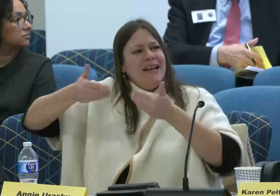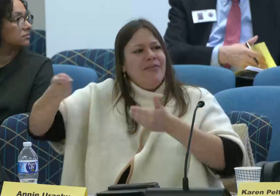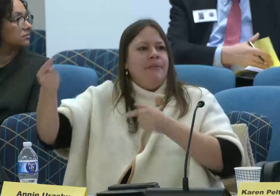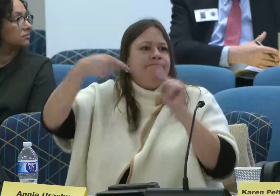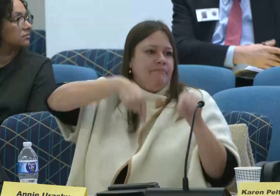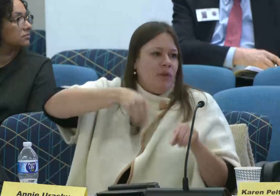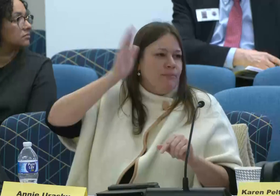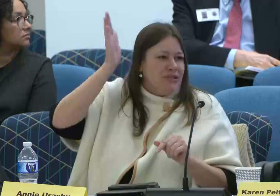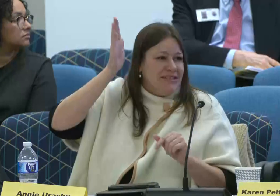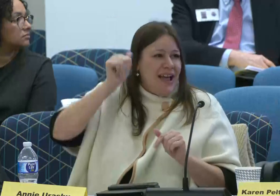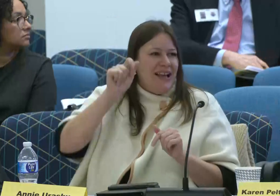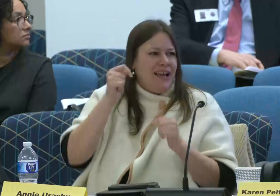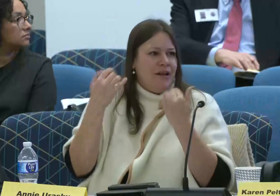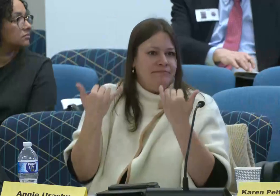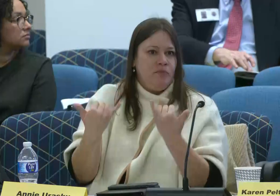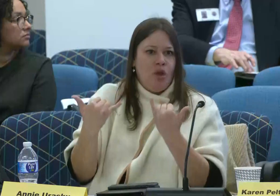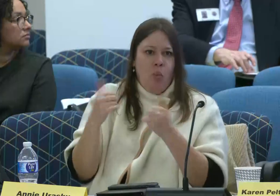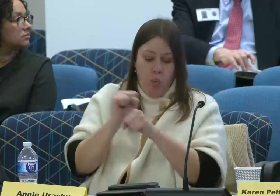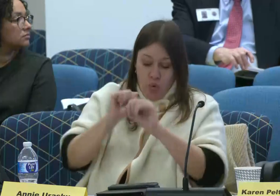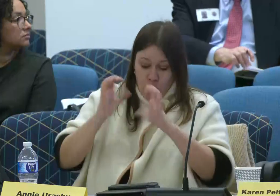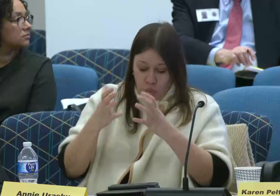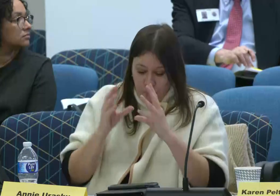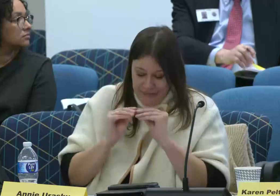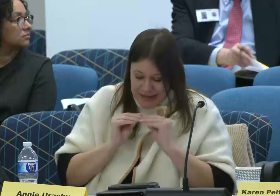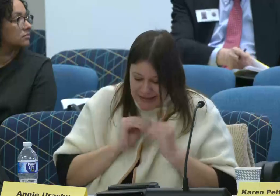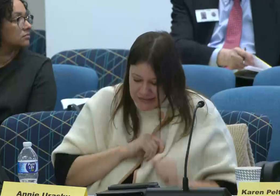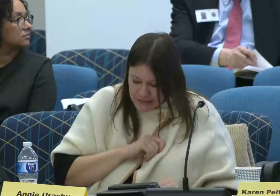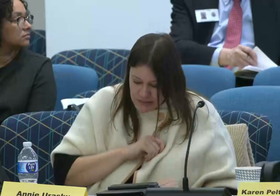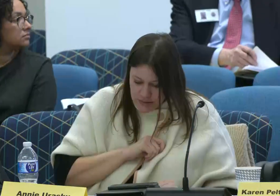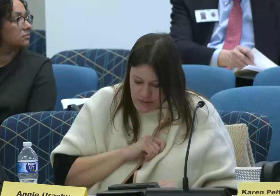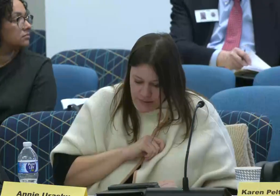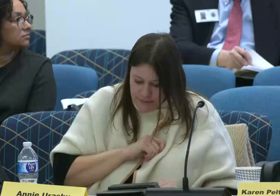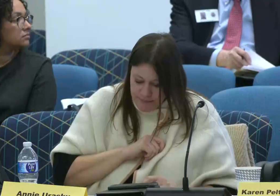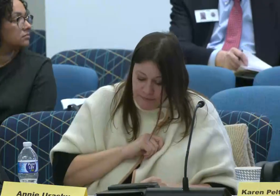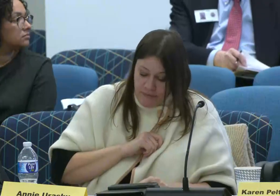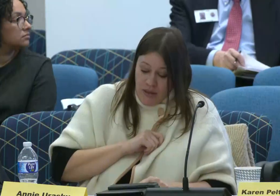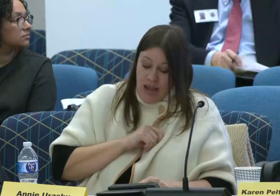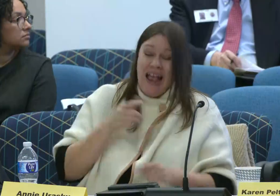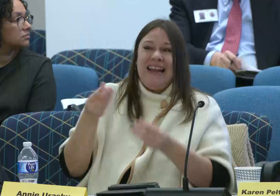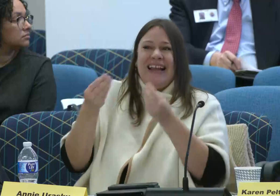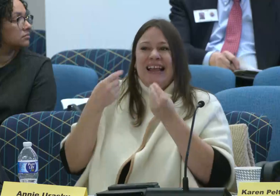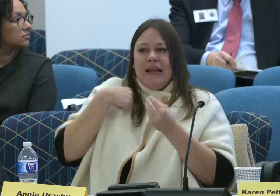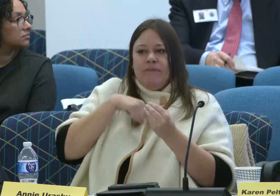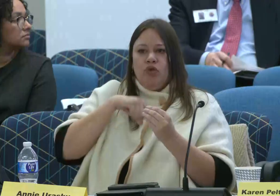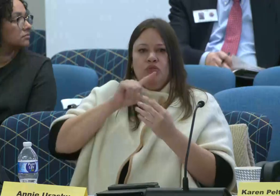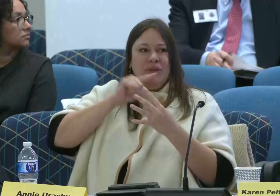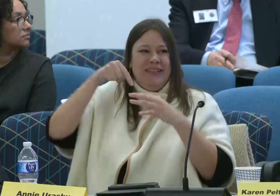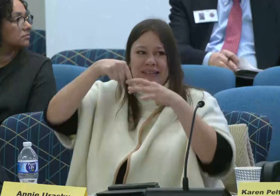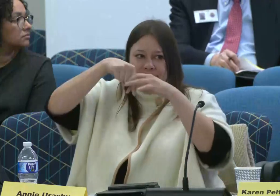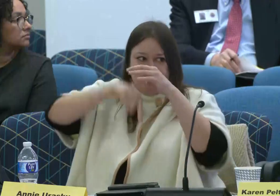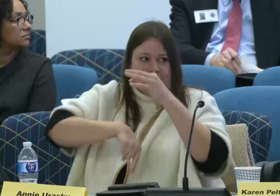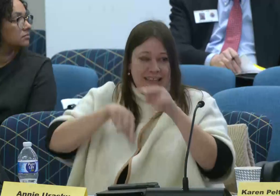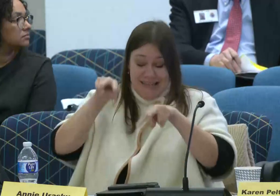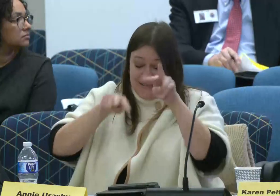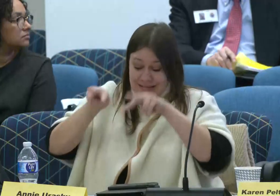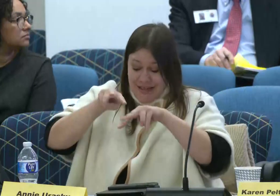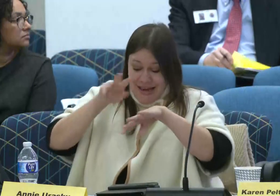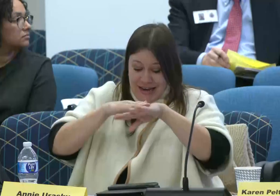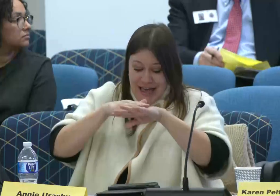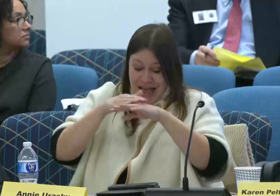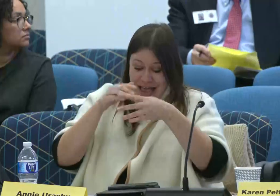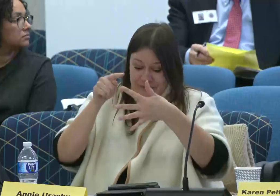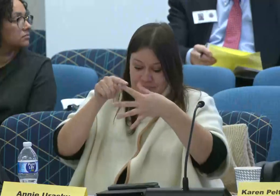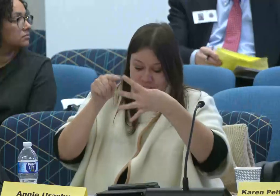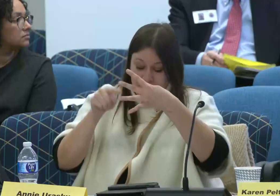well. We invited them to come and present at our current working group meeting and to give us